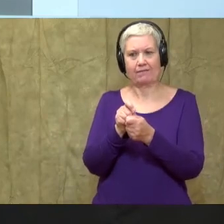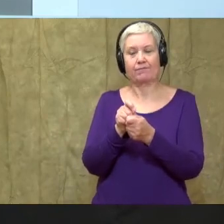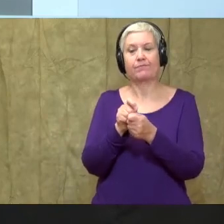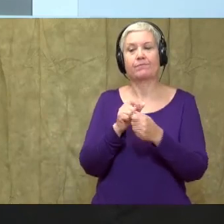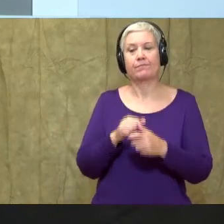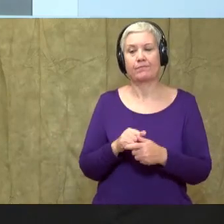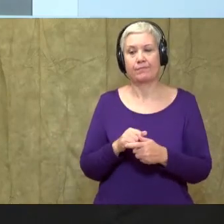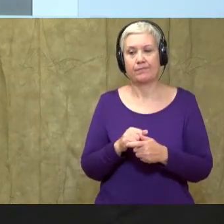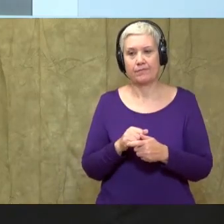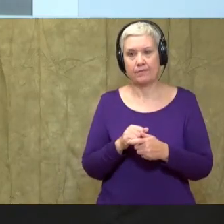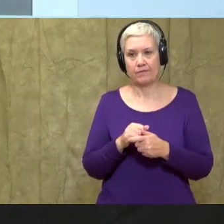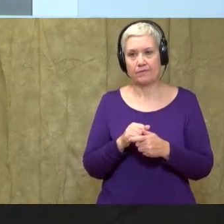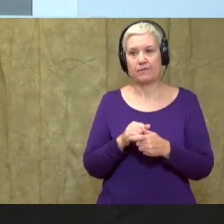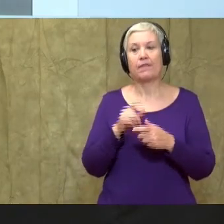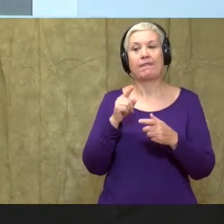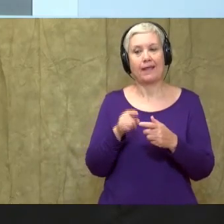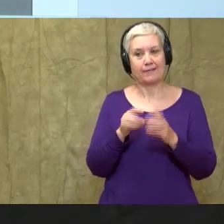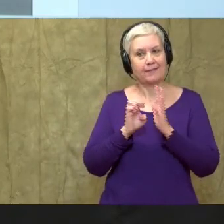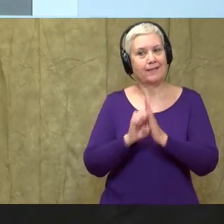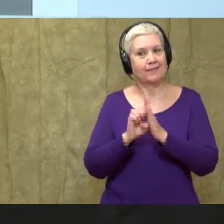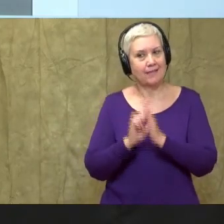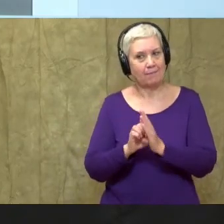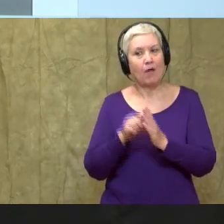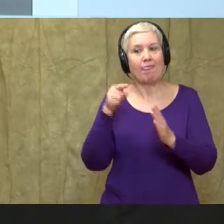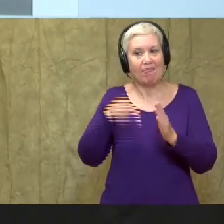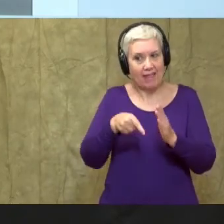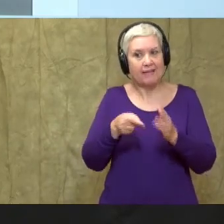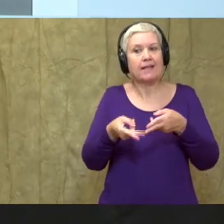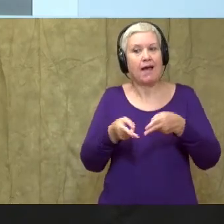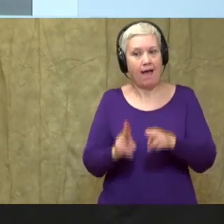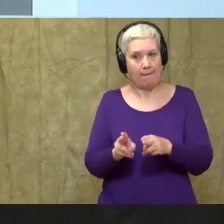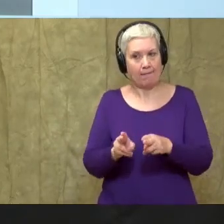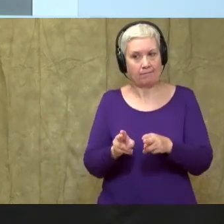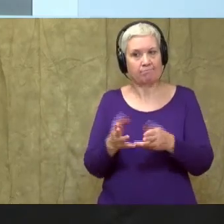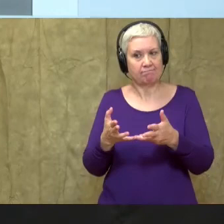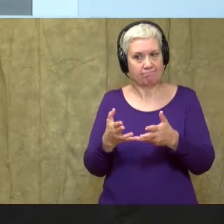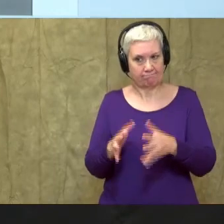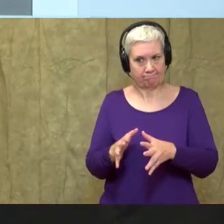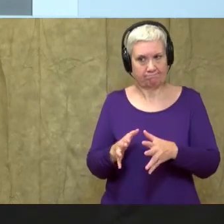actual specific, this is an instance where this happened, okay?